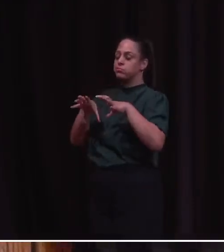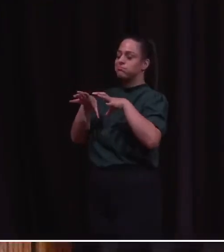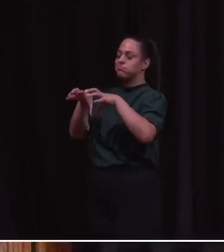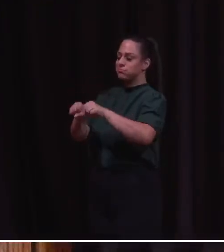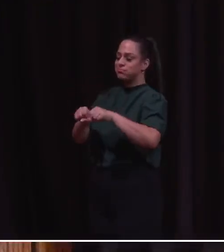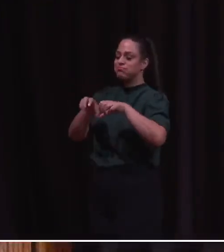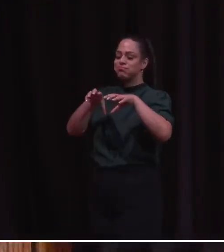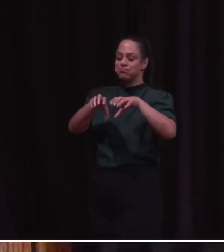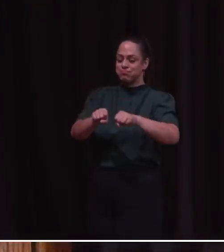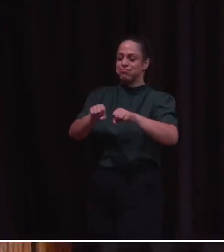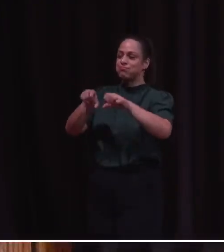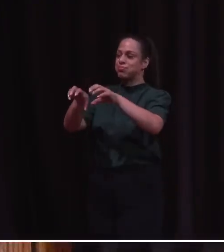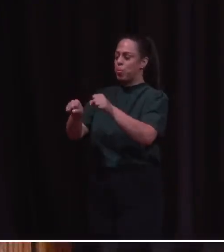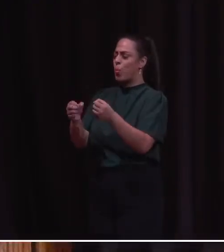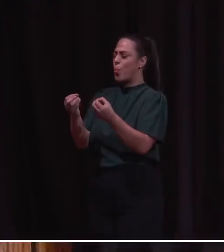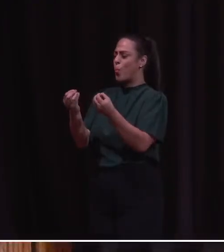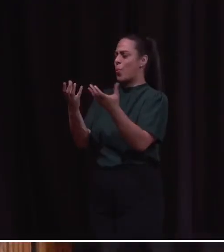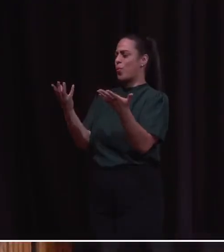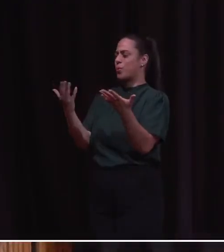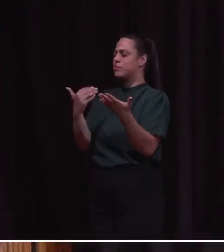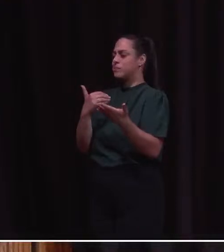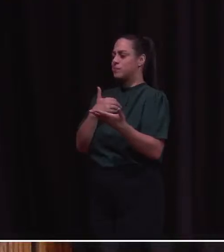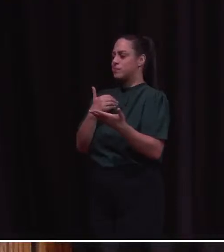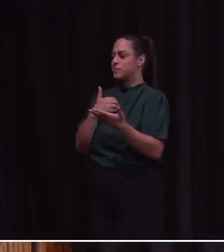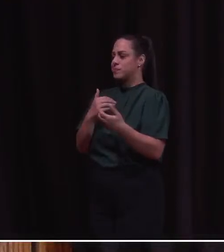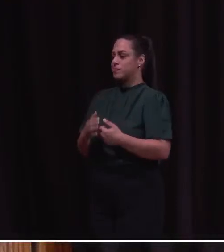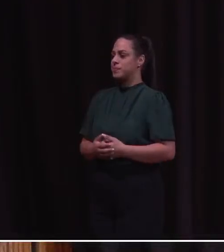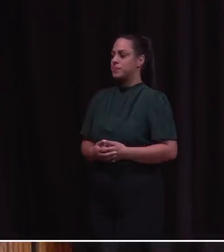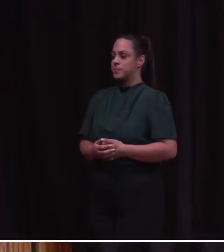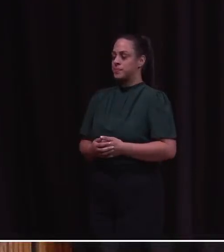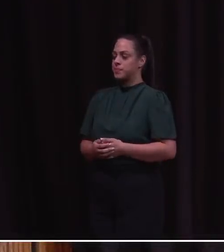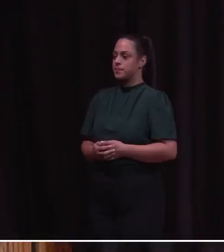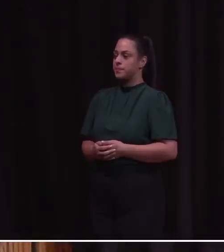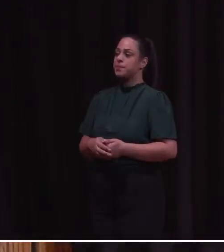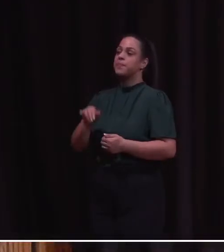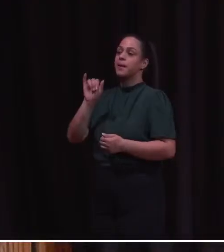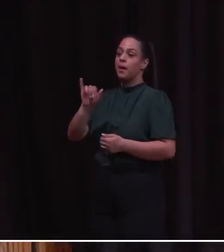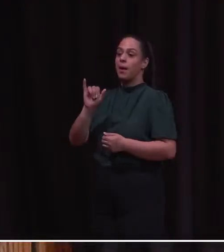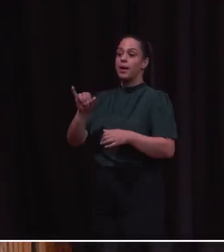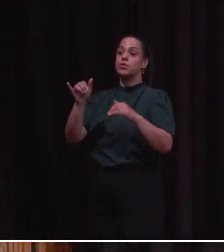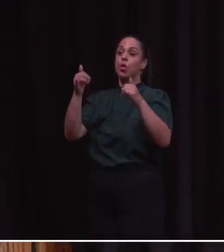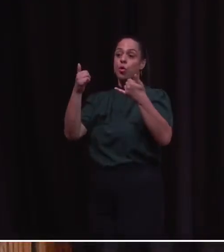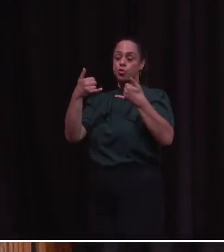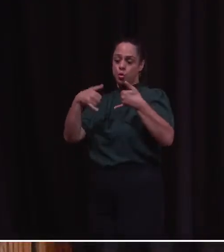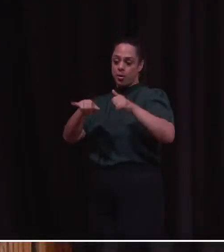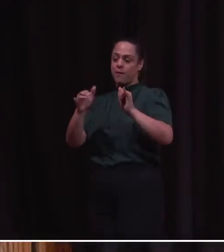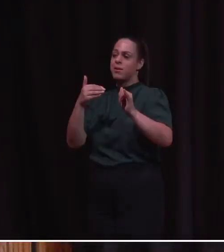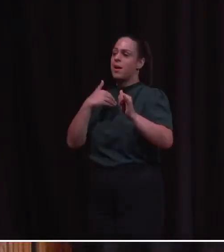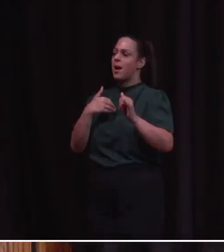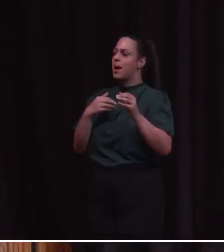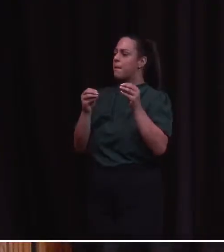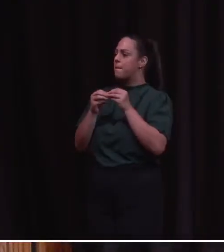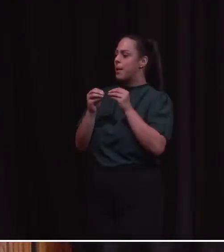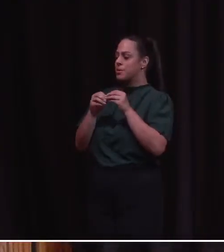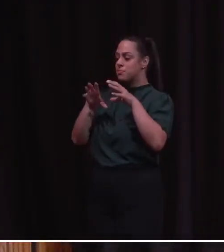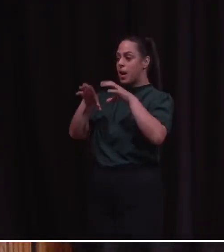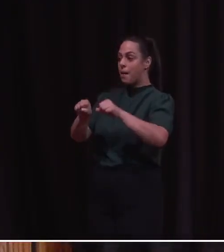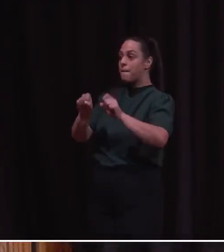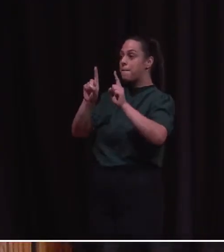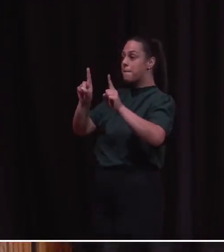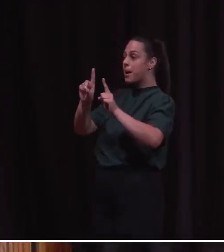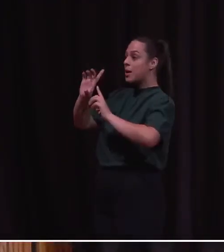Africa's isolation from global capitalism, to which she had dearly contributed from the very